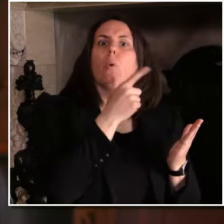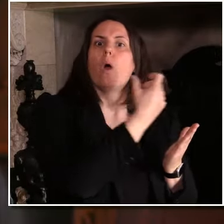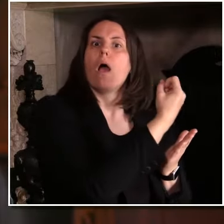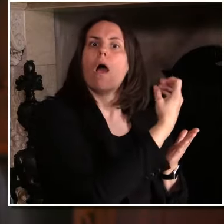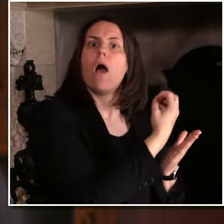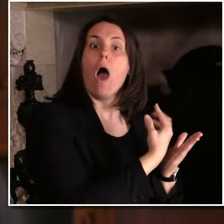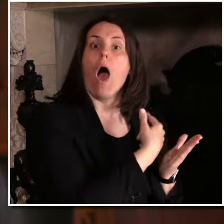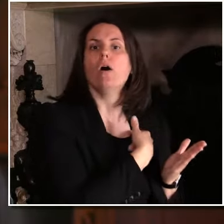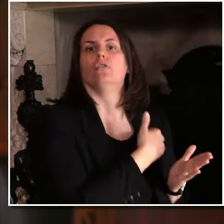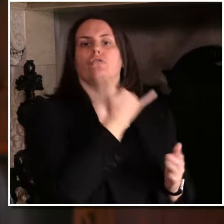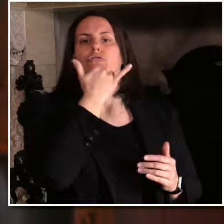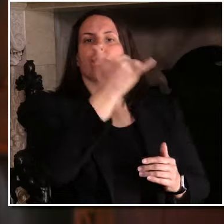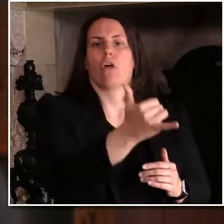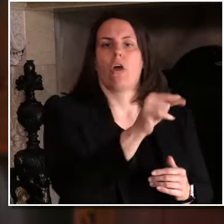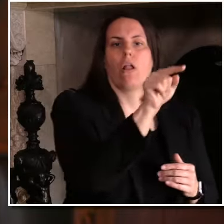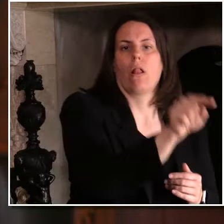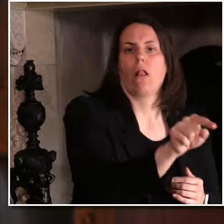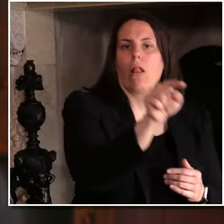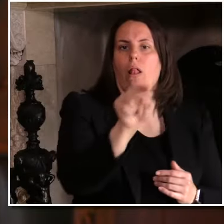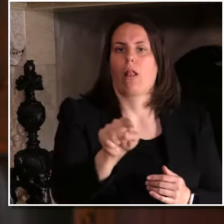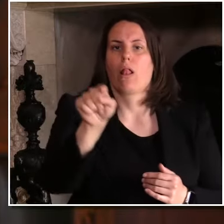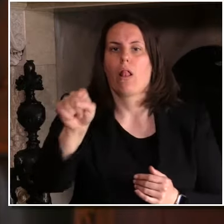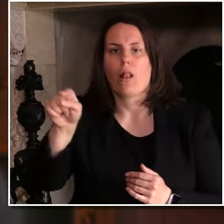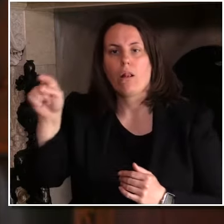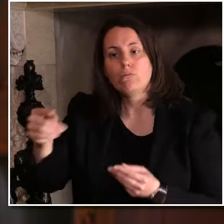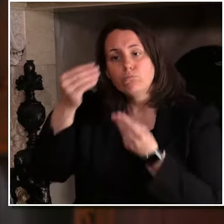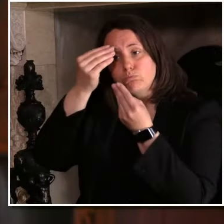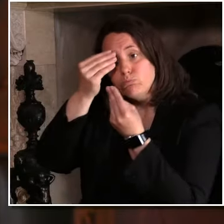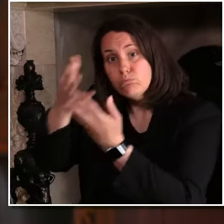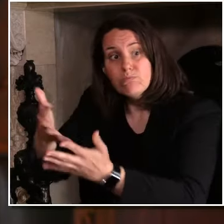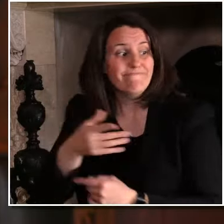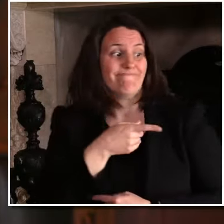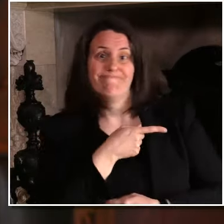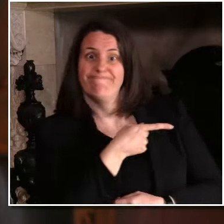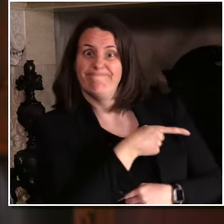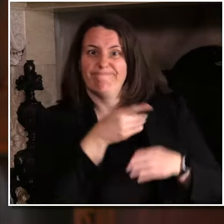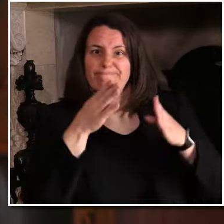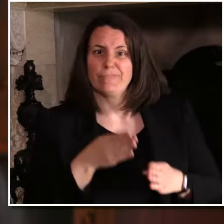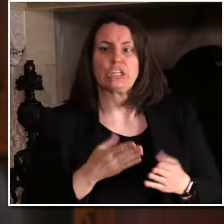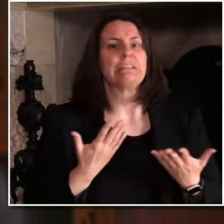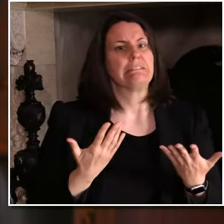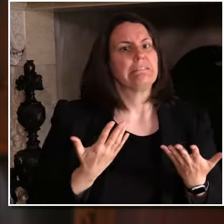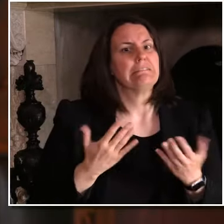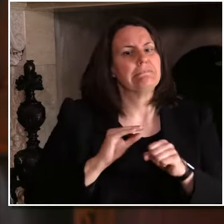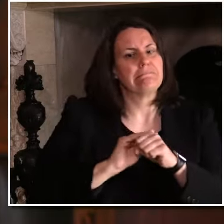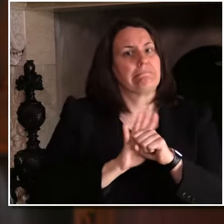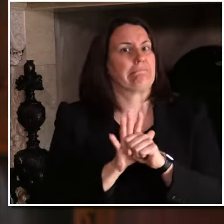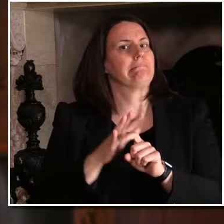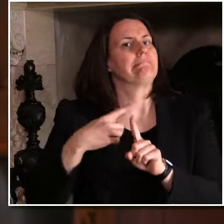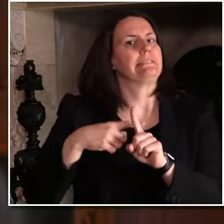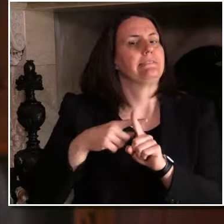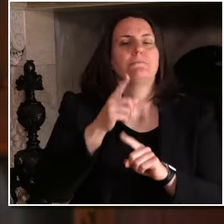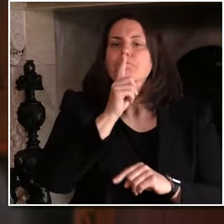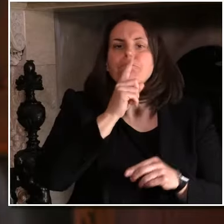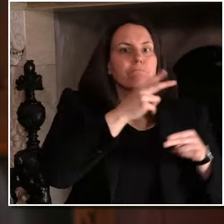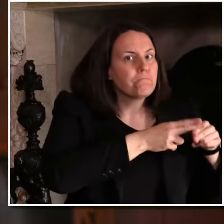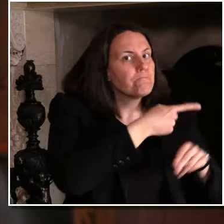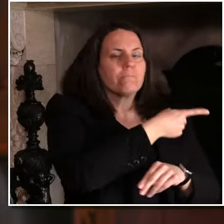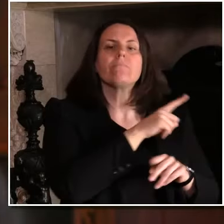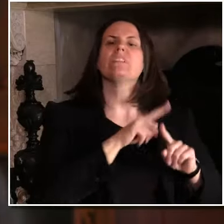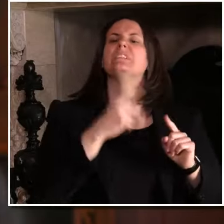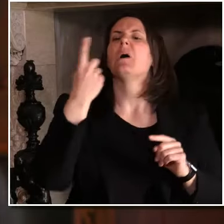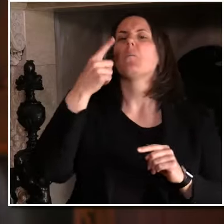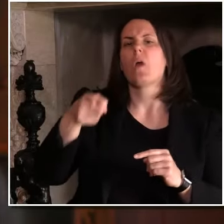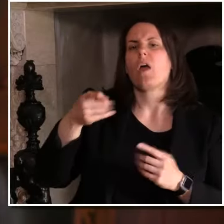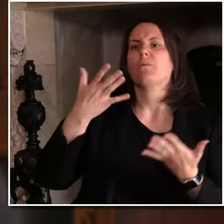identifying information about the individual who tested positive is shared in these follow-up calls. The calls are critical notification